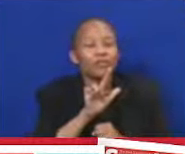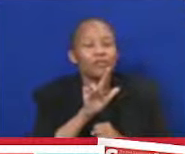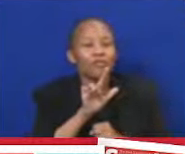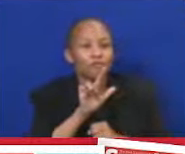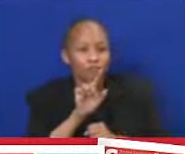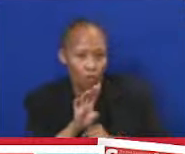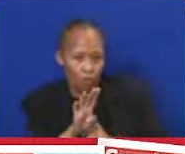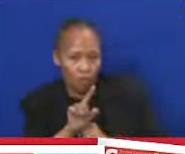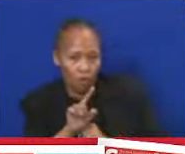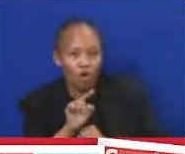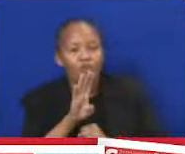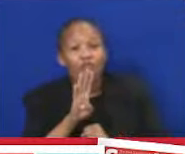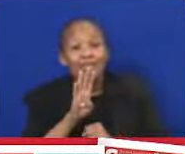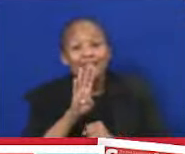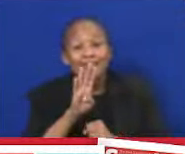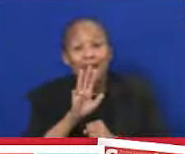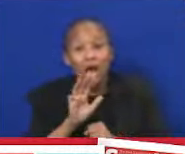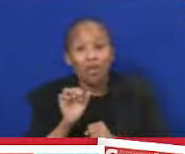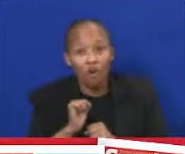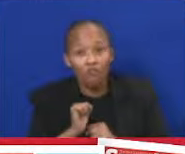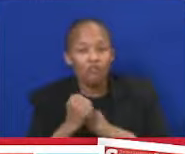4/2024, and